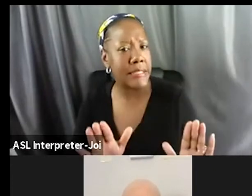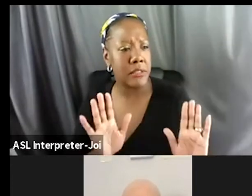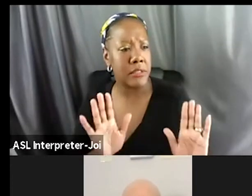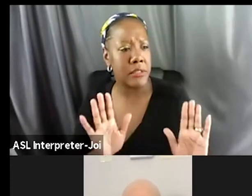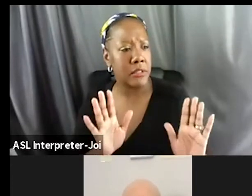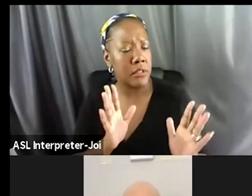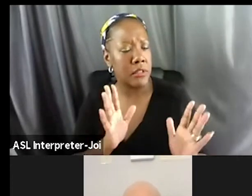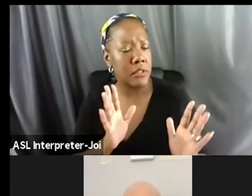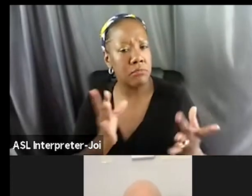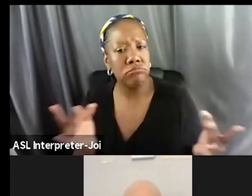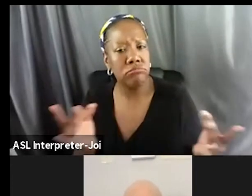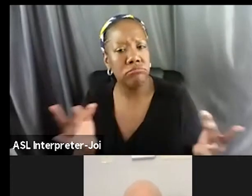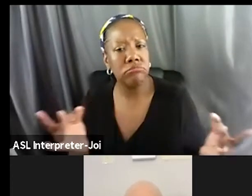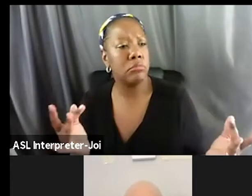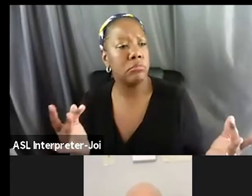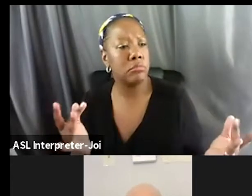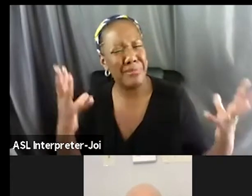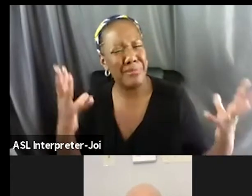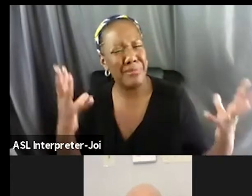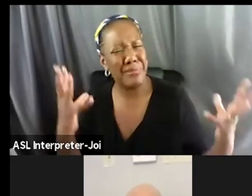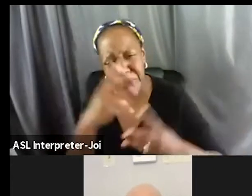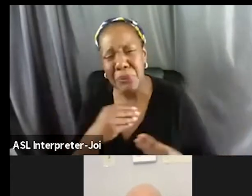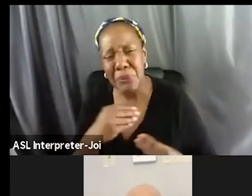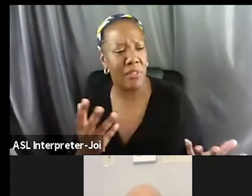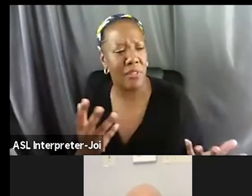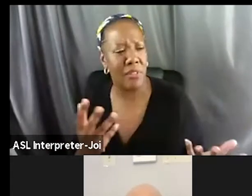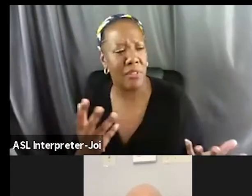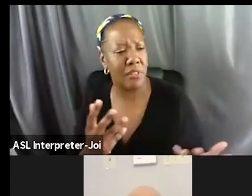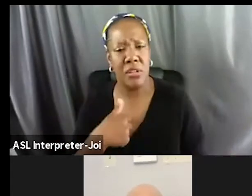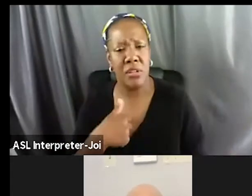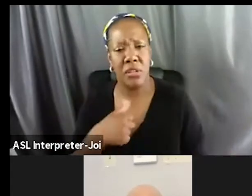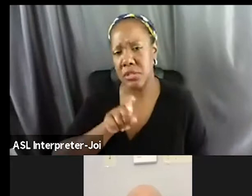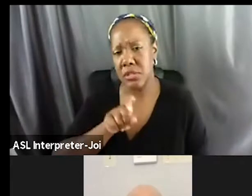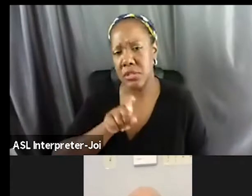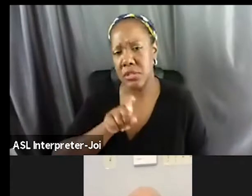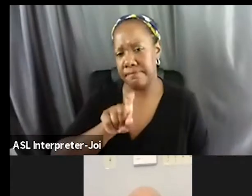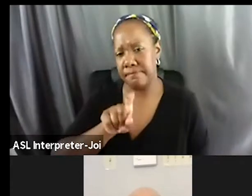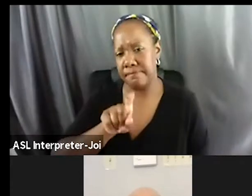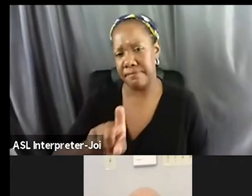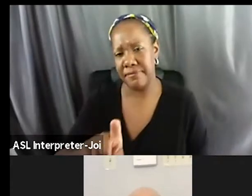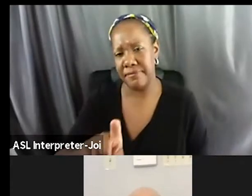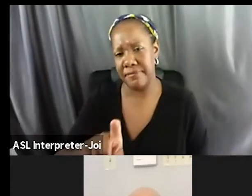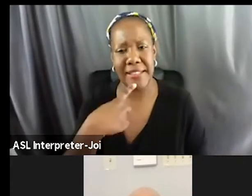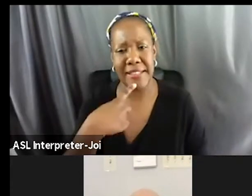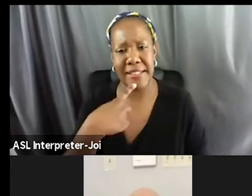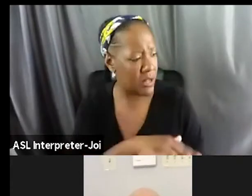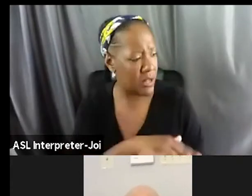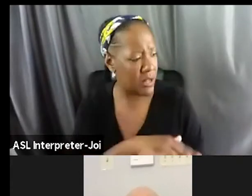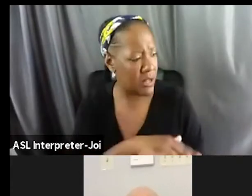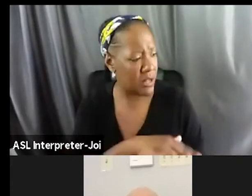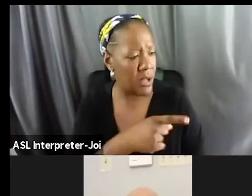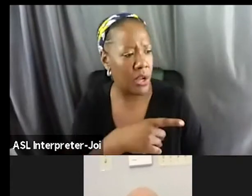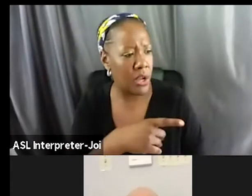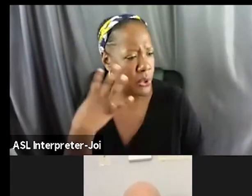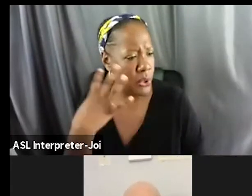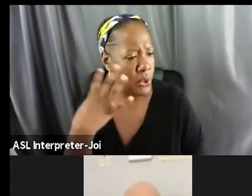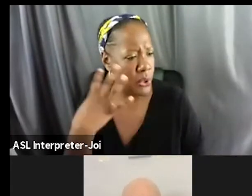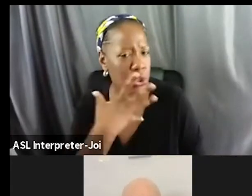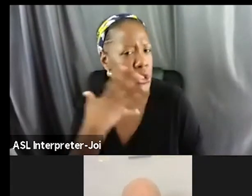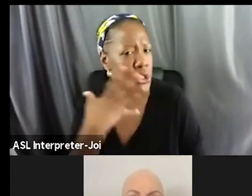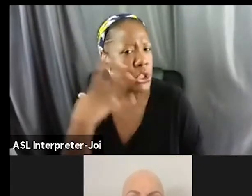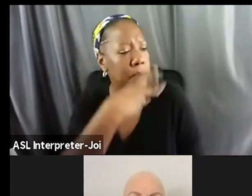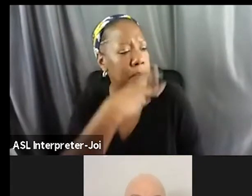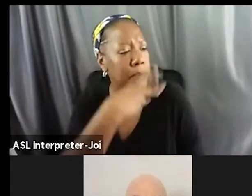just absolutely beautiful. And as I passed her, I just spoke and I told her how beautiful she looked. And